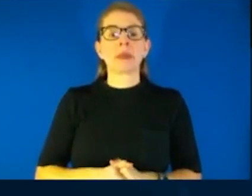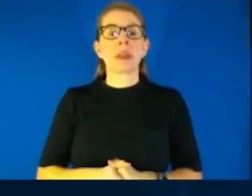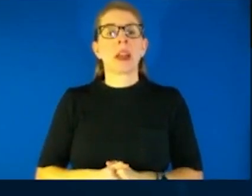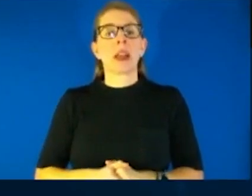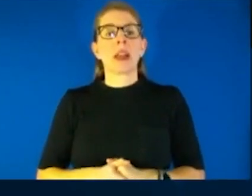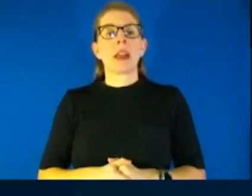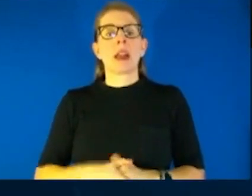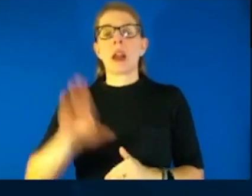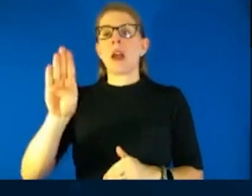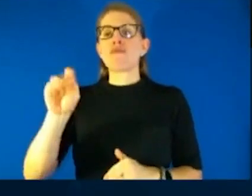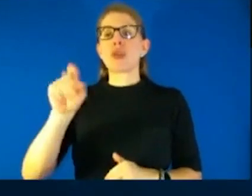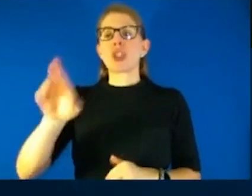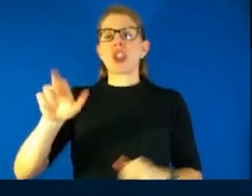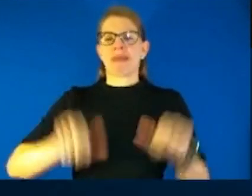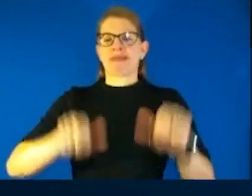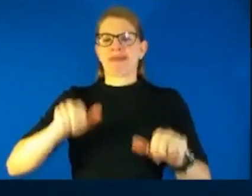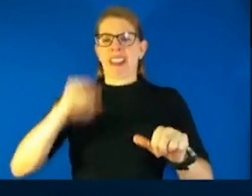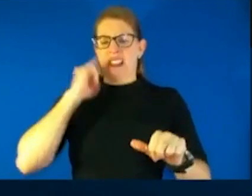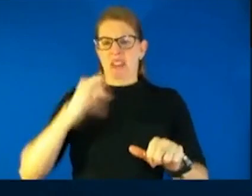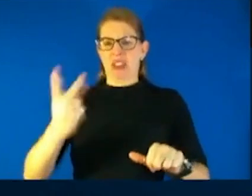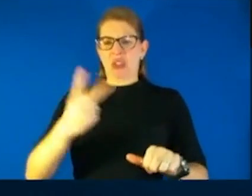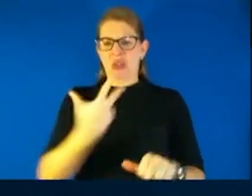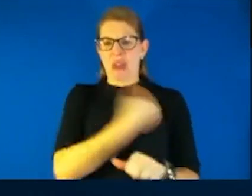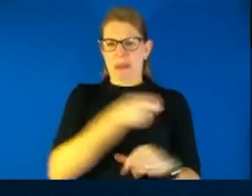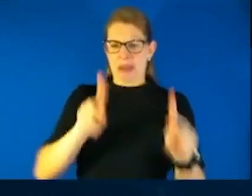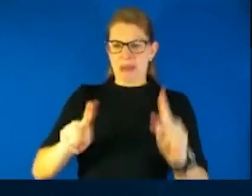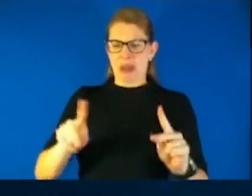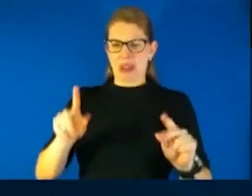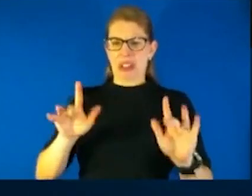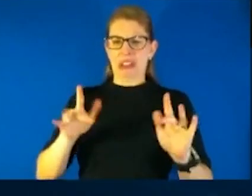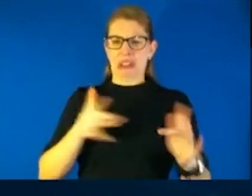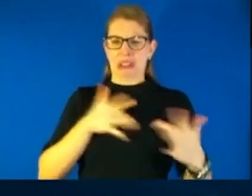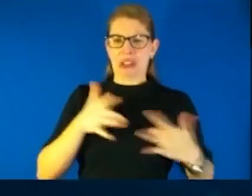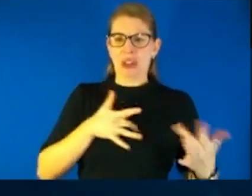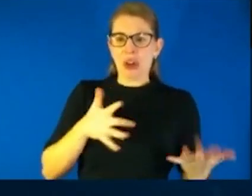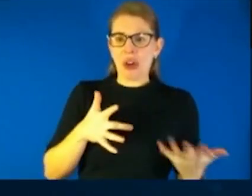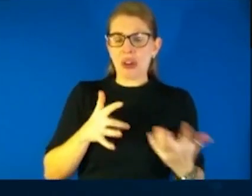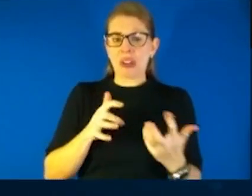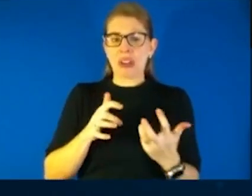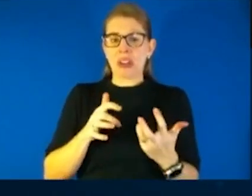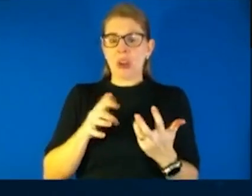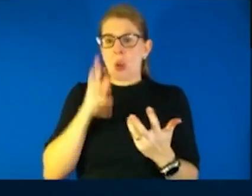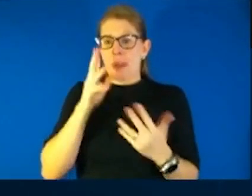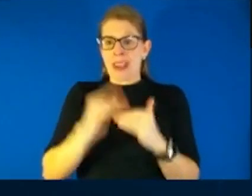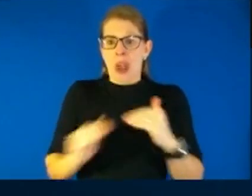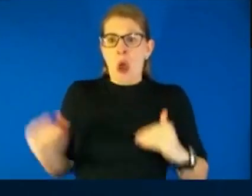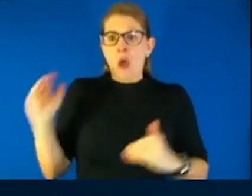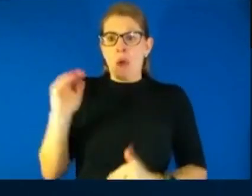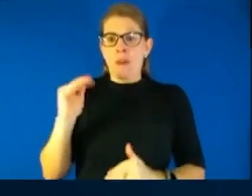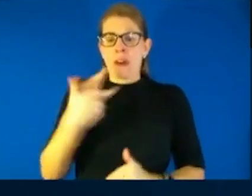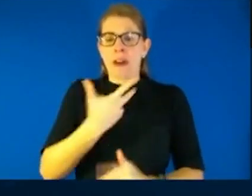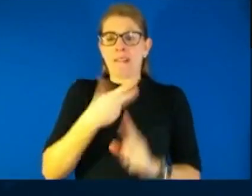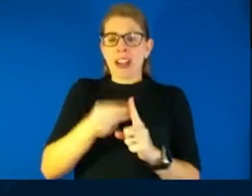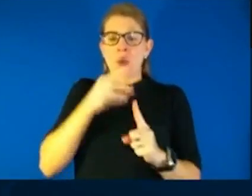hesitancy? If you've already gotten the 2 shots, are people concerned that they're going to be over-vaccinated or it's just not necessary? Why not just get the